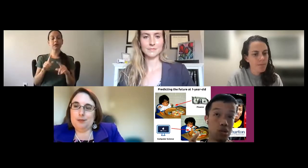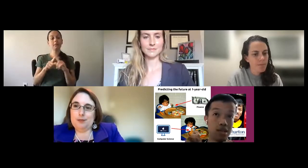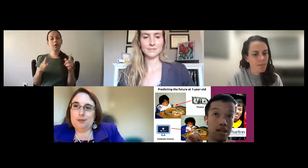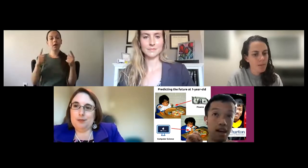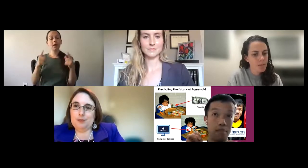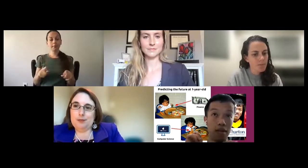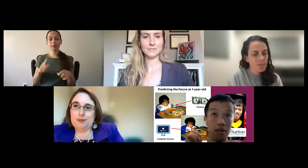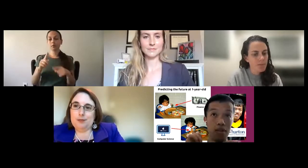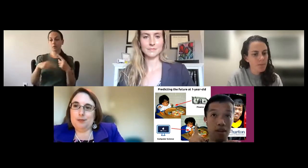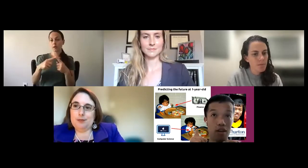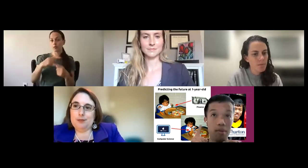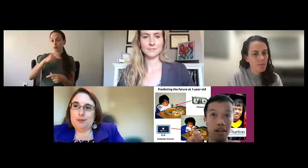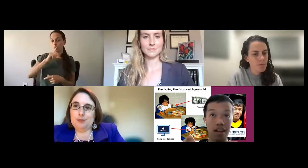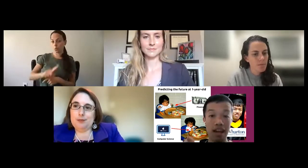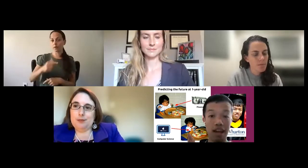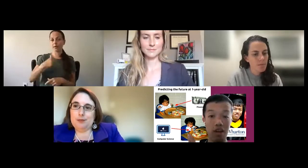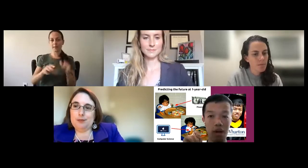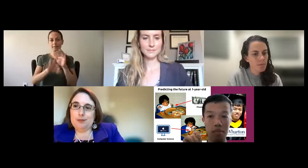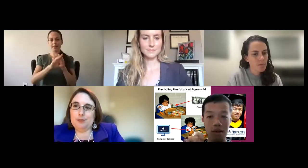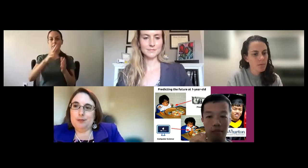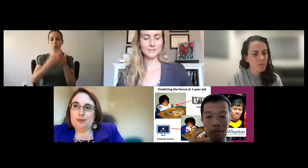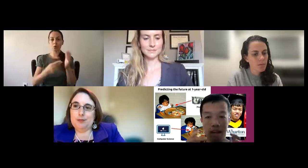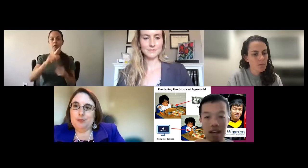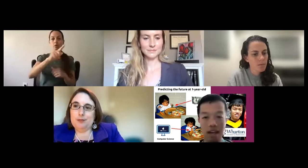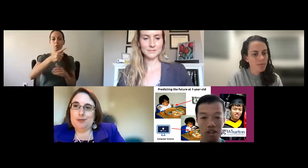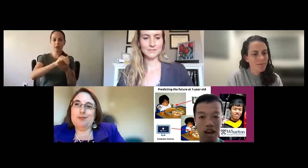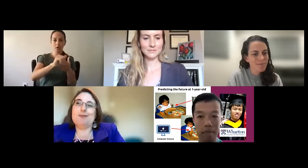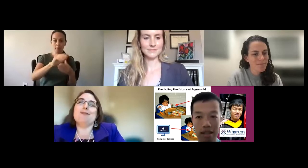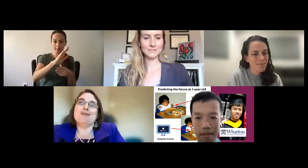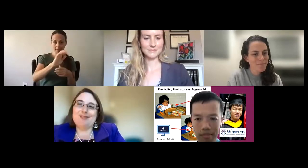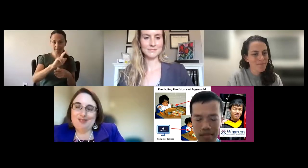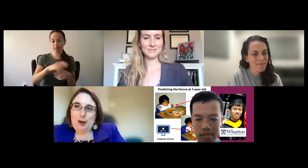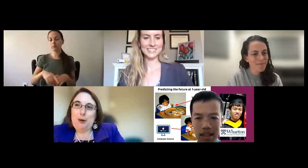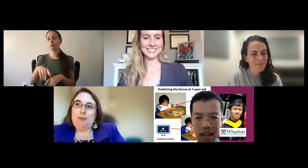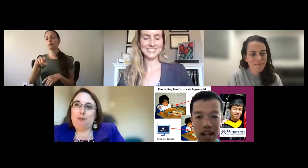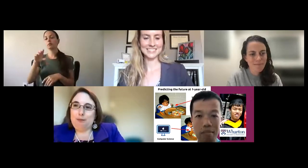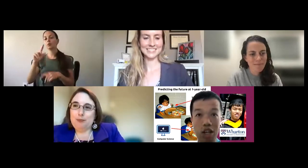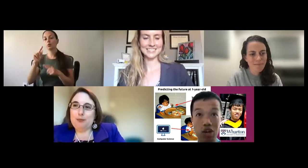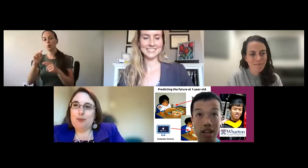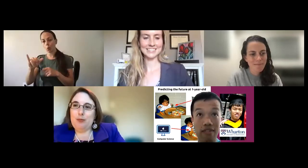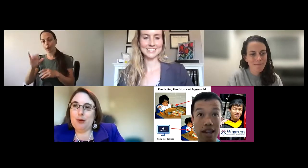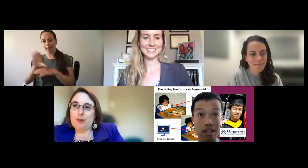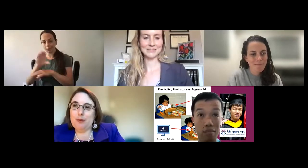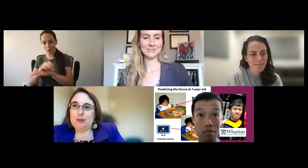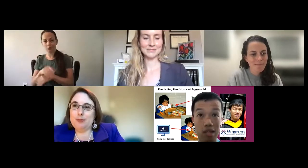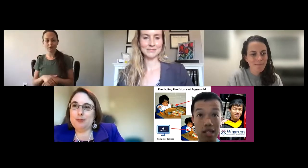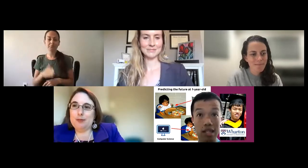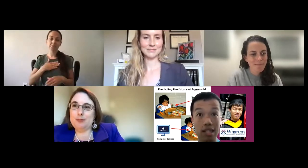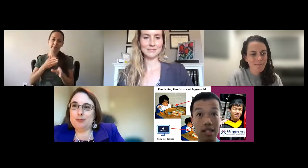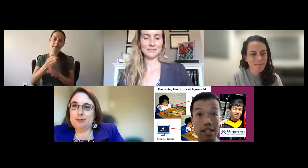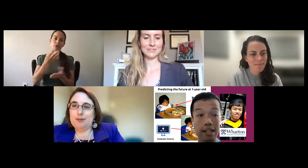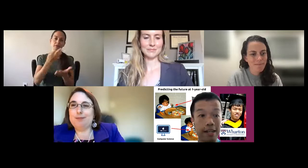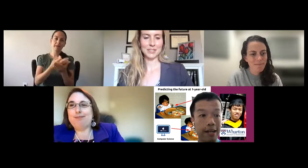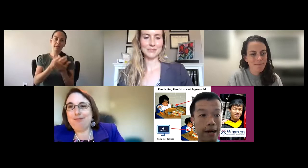when I was 1 year old, I picked both a dollar bill and a toy computer. And it just so happened that I ended up majoring in finance and